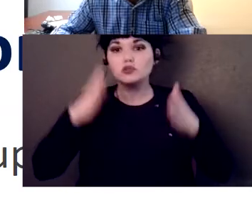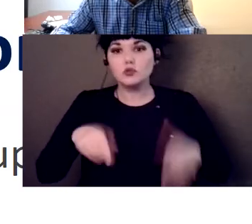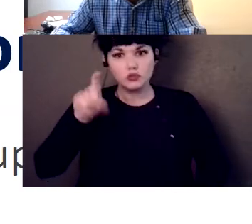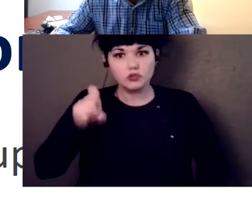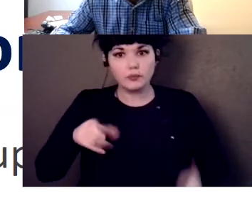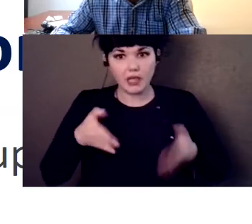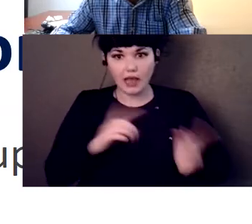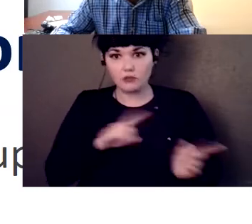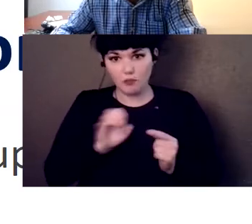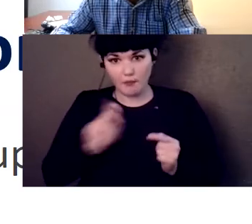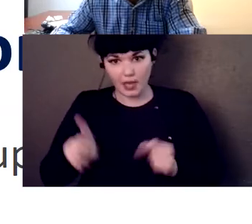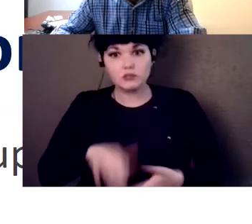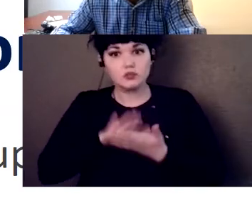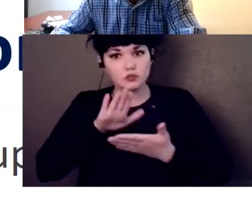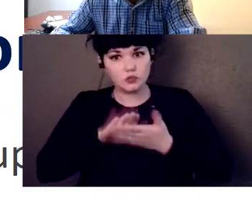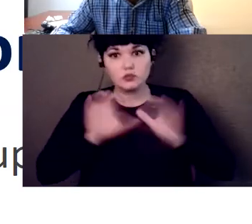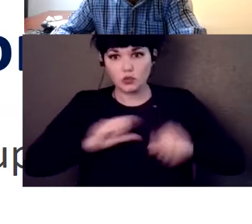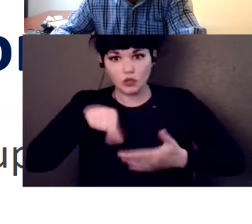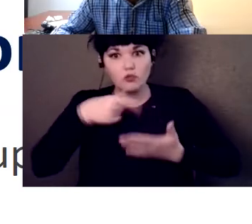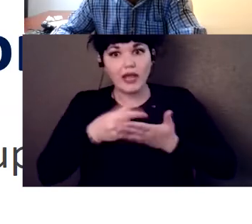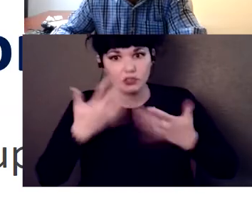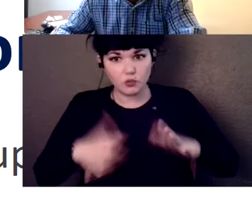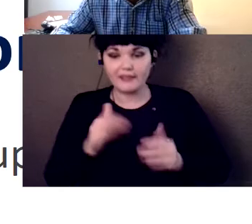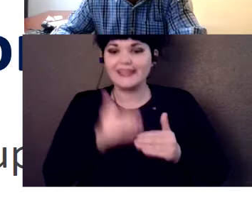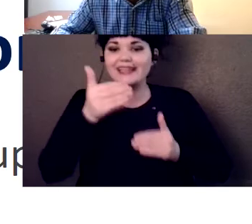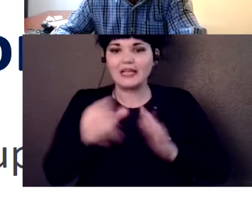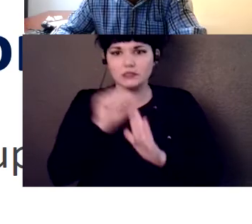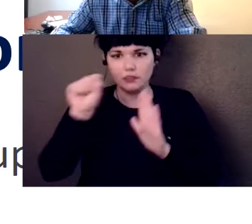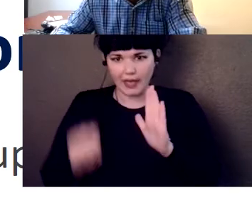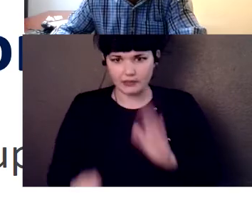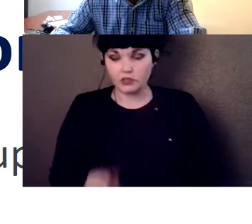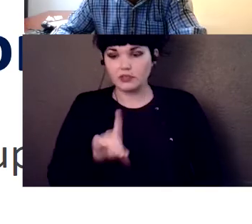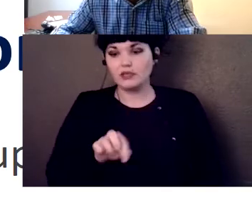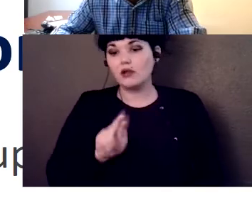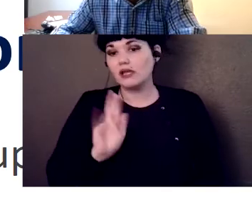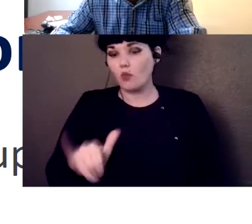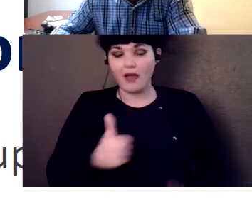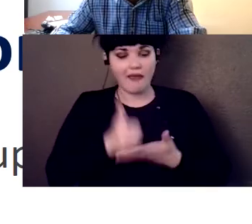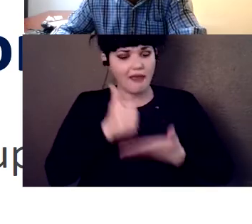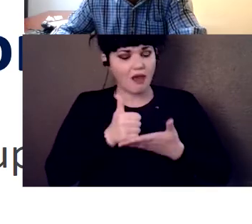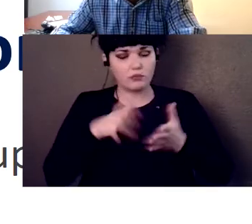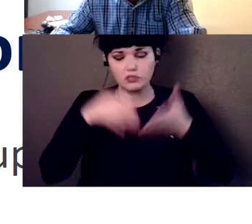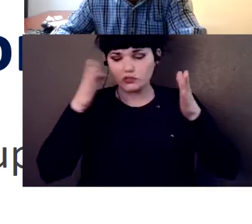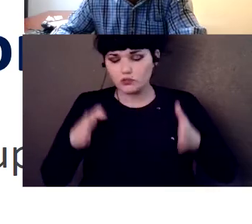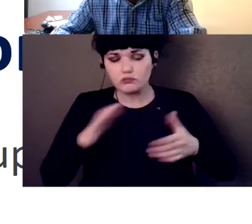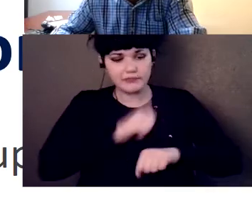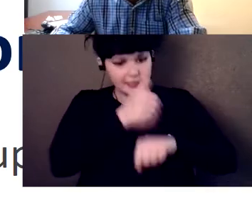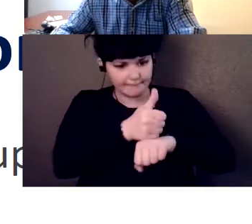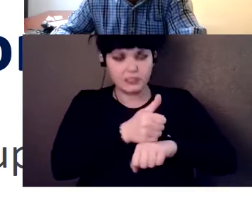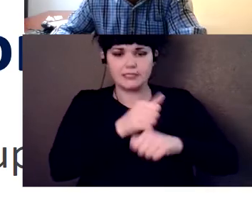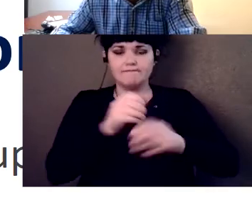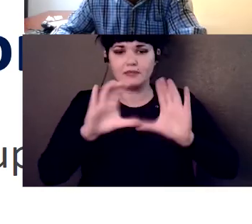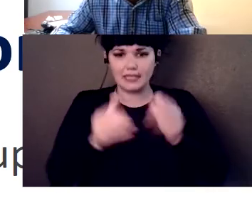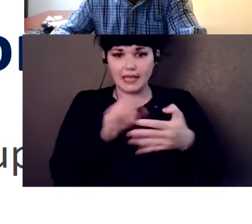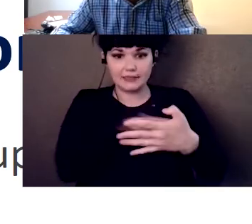to school so that the student would be able to graduate the following semester. DRNY helped the student establish a class schedule, and the